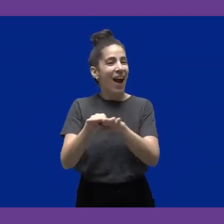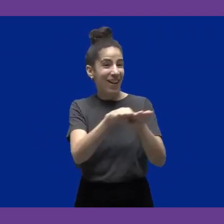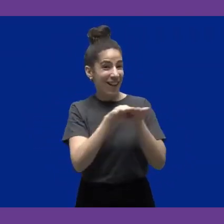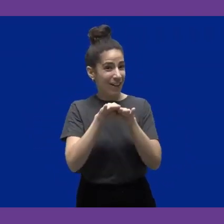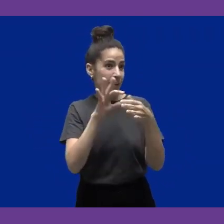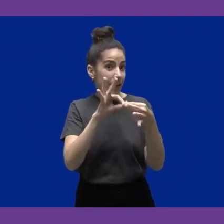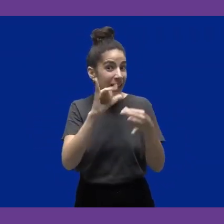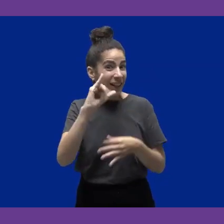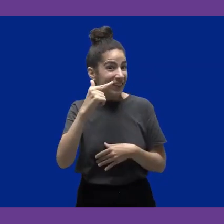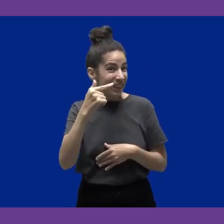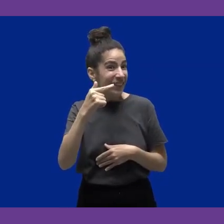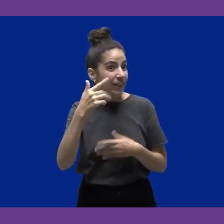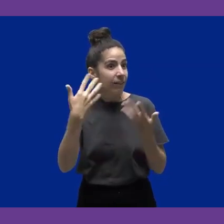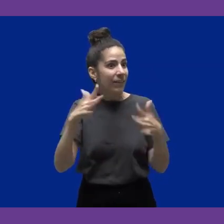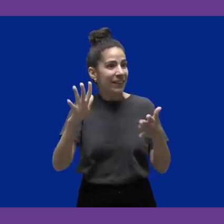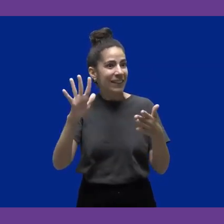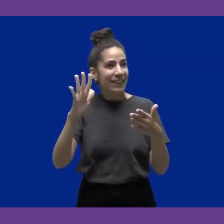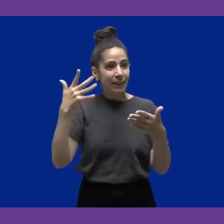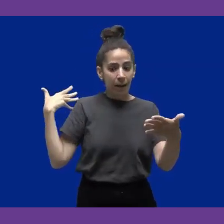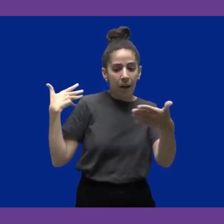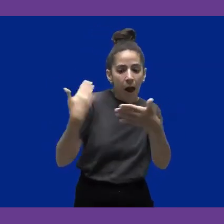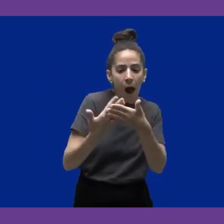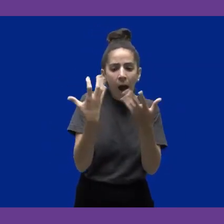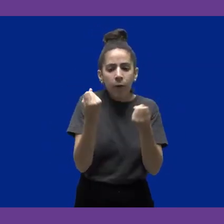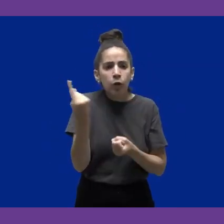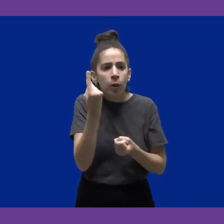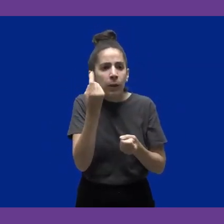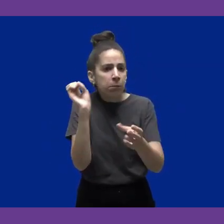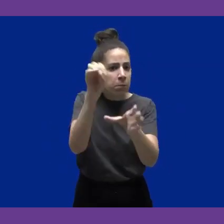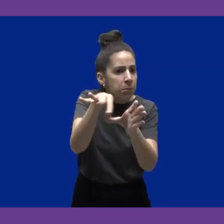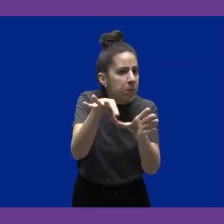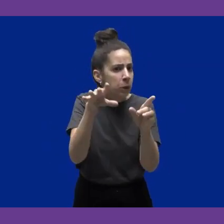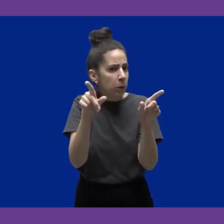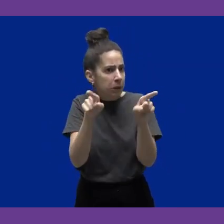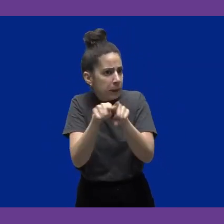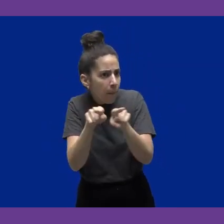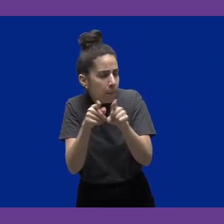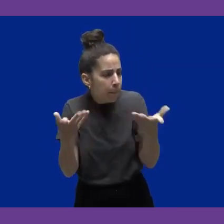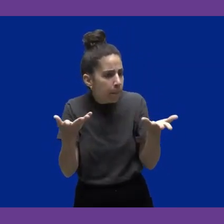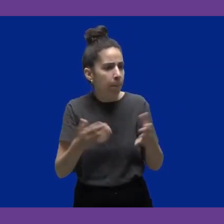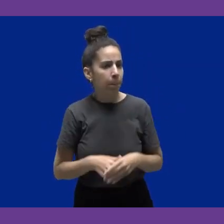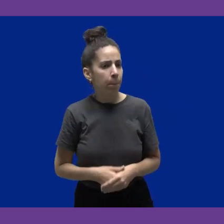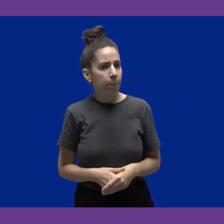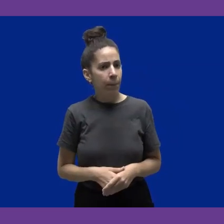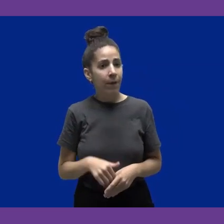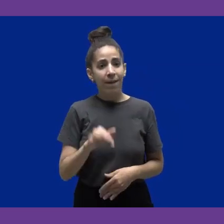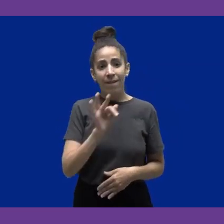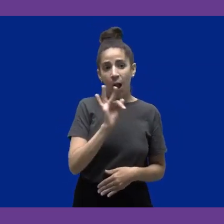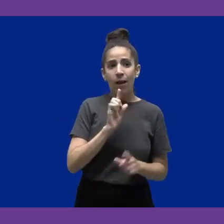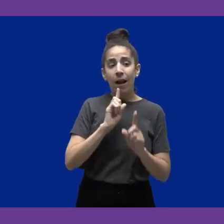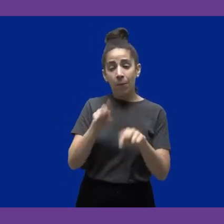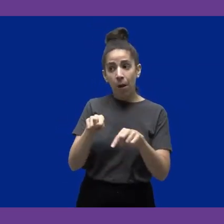different, Fernando? Well, that's a great question. That standard 31549 has